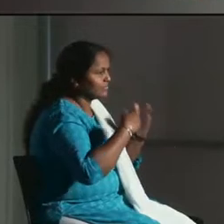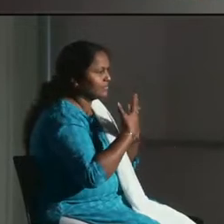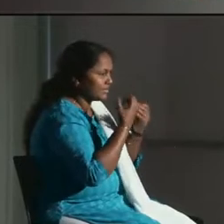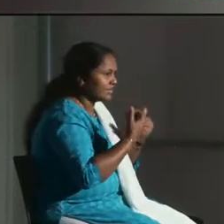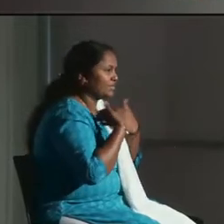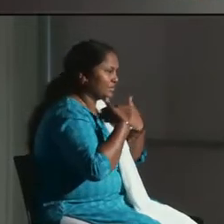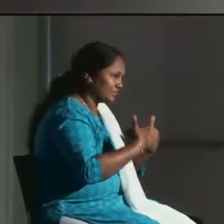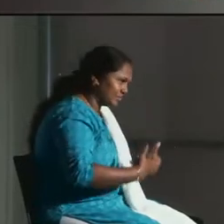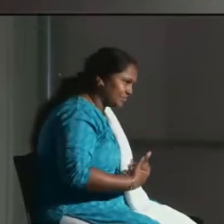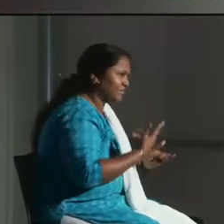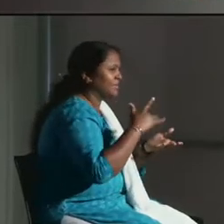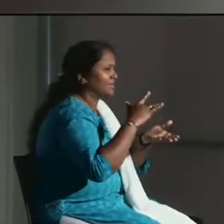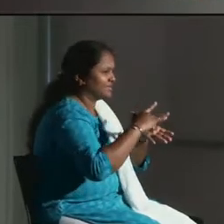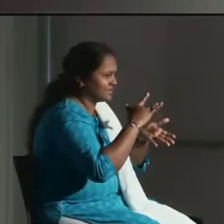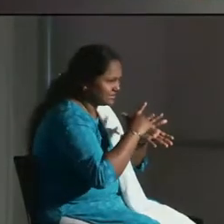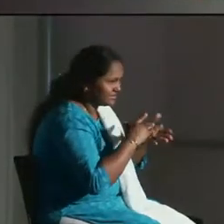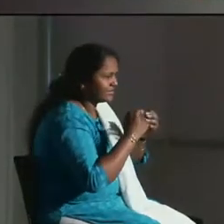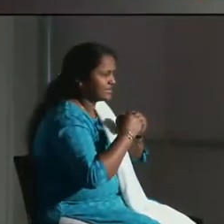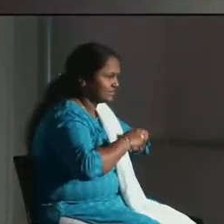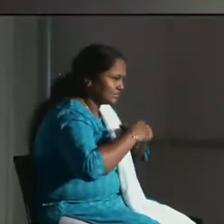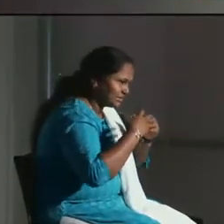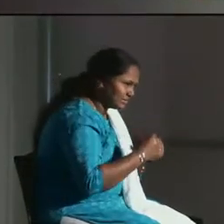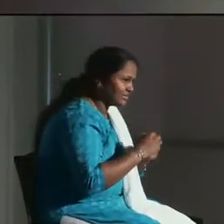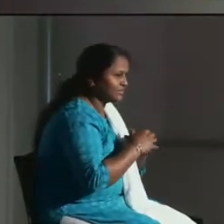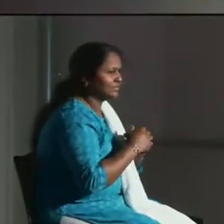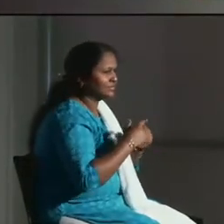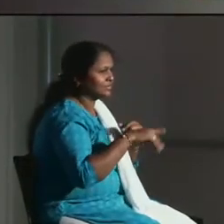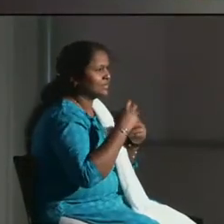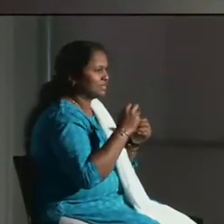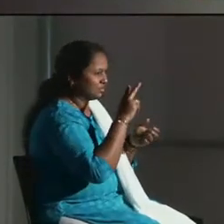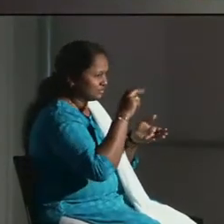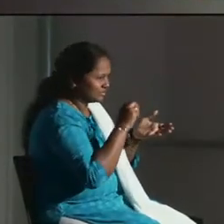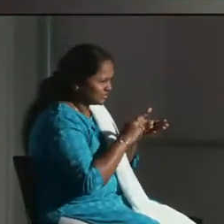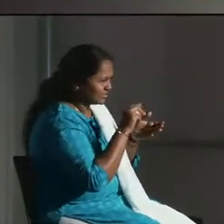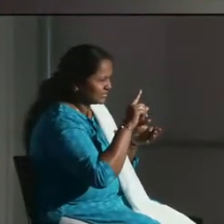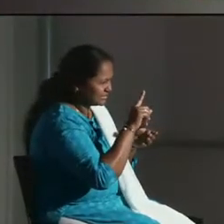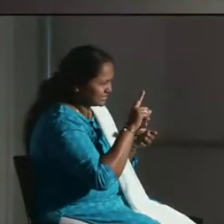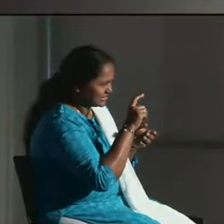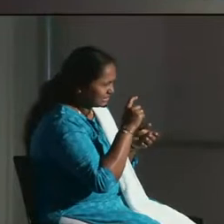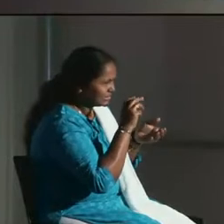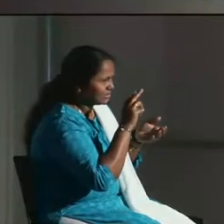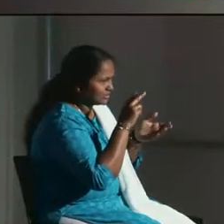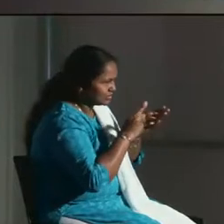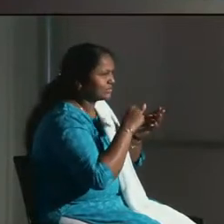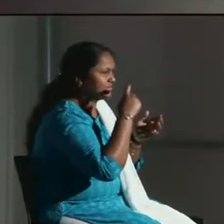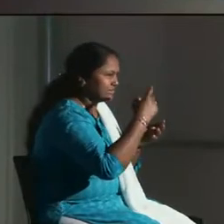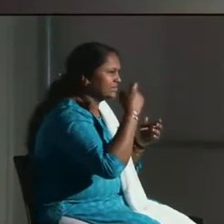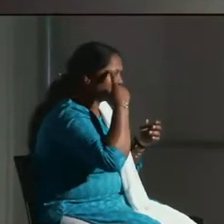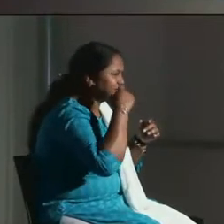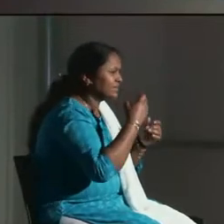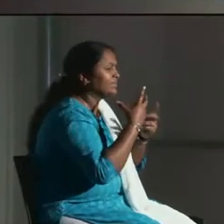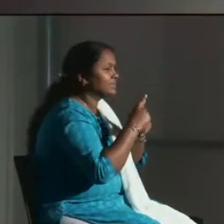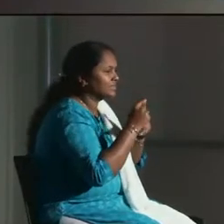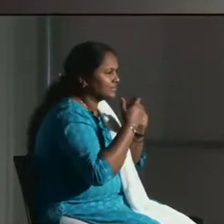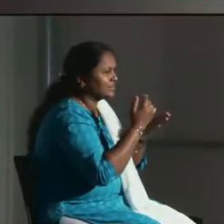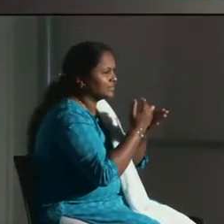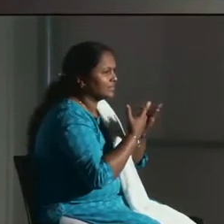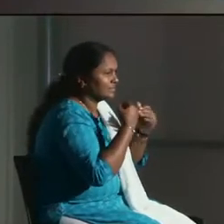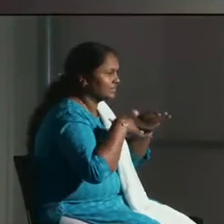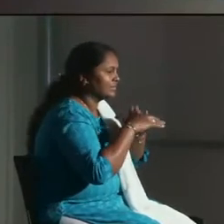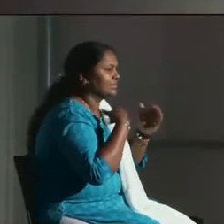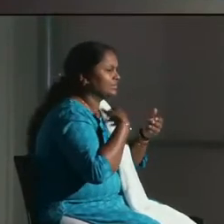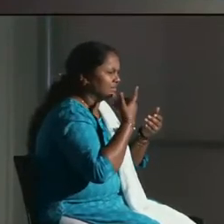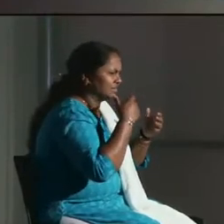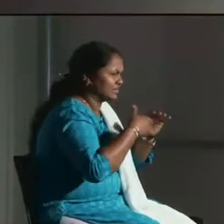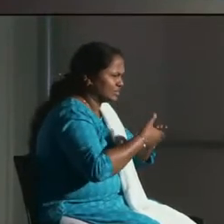and our public spaces. So I think it was 2007 is when we did this event online called I Wish, I